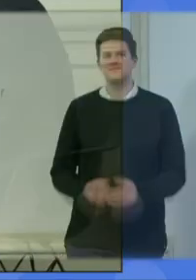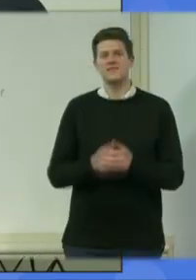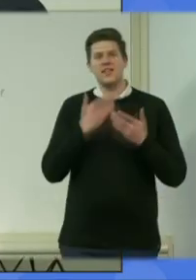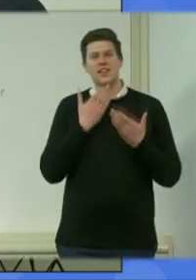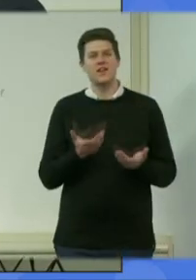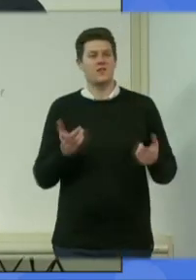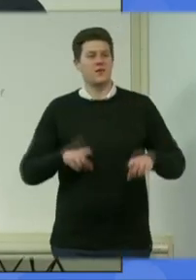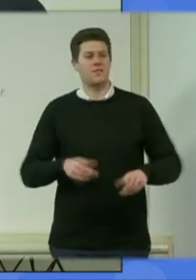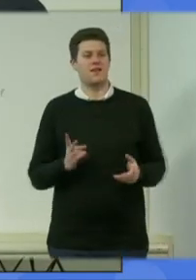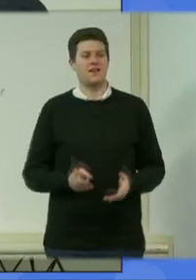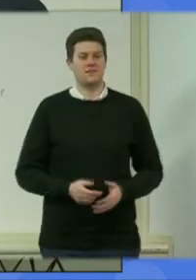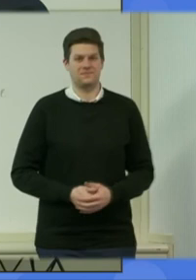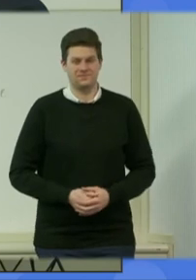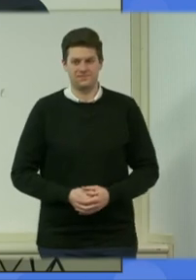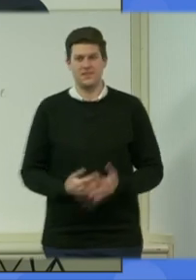again with our final speaker.